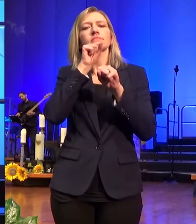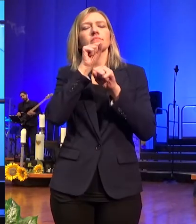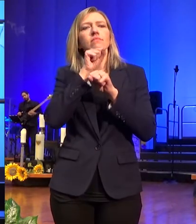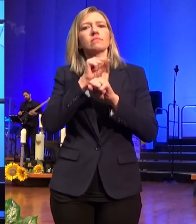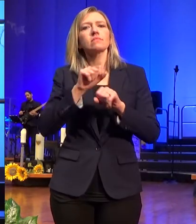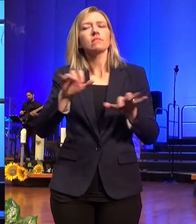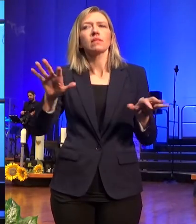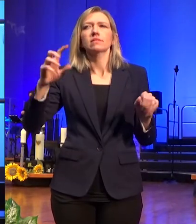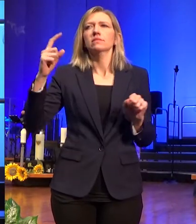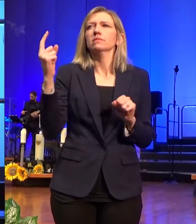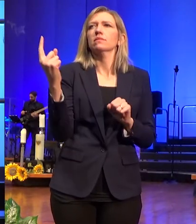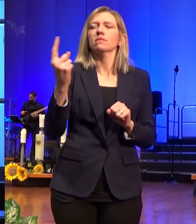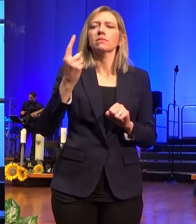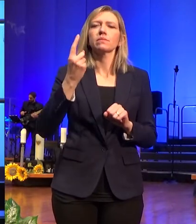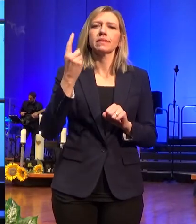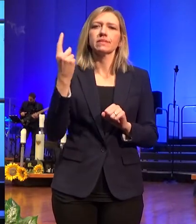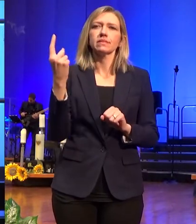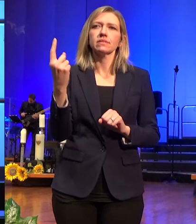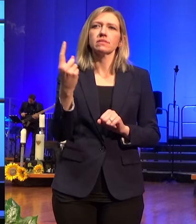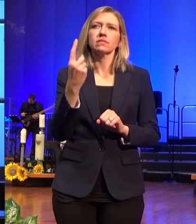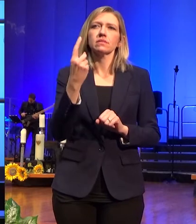Blessed always,